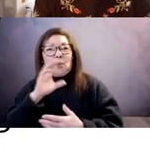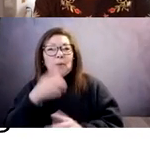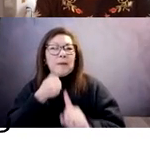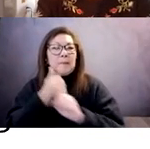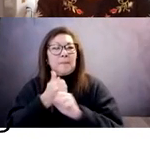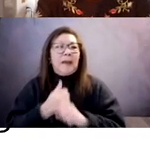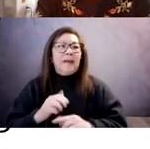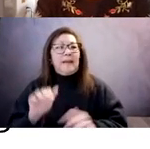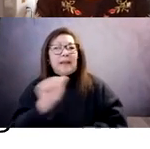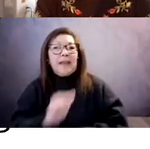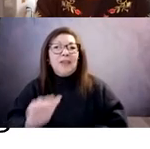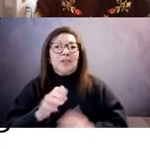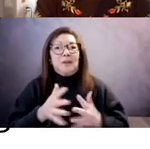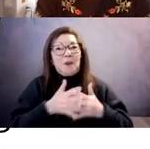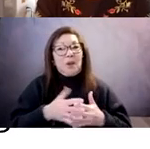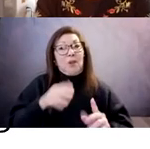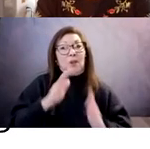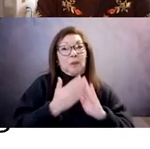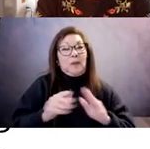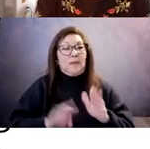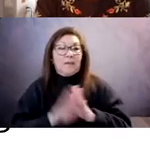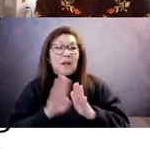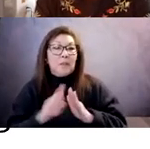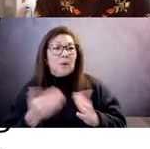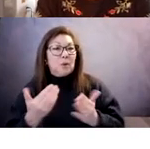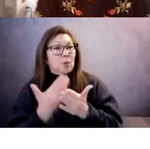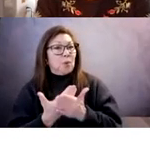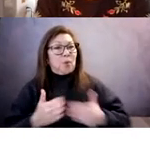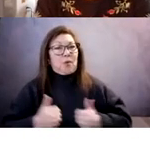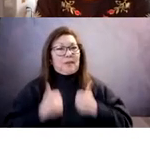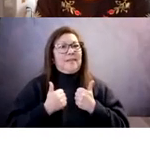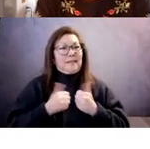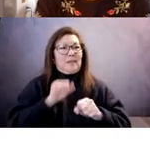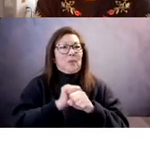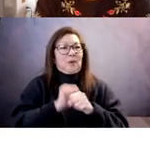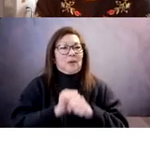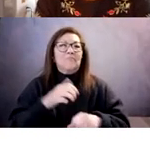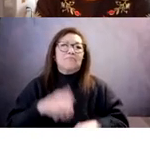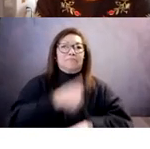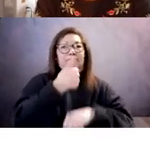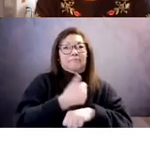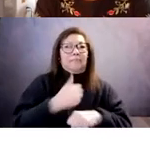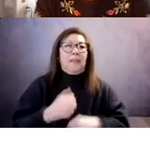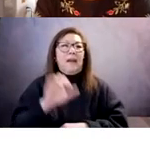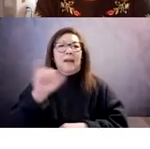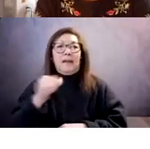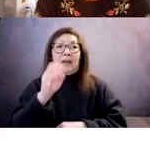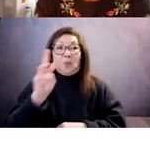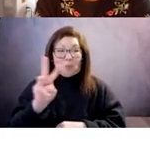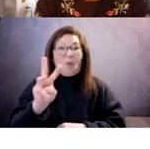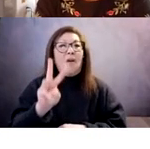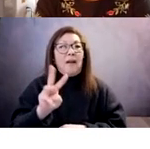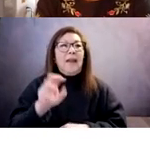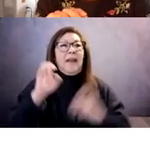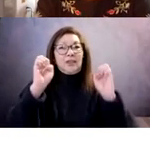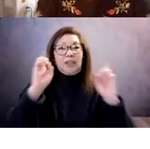community and for the development of new or existing work. Okay, so this was founded by the Jadin Wong Educational Fund, and